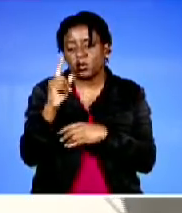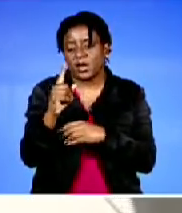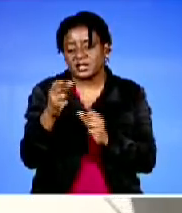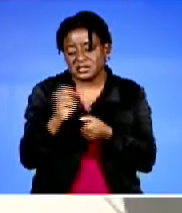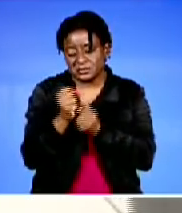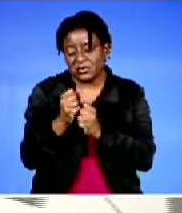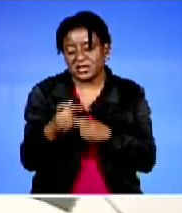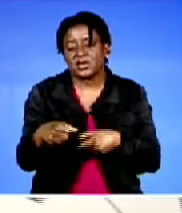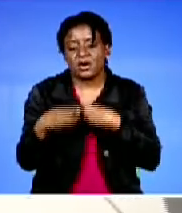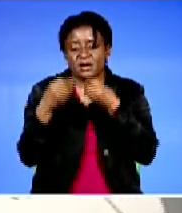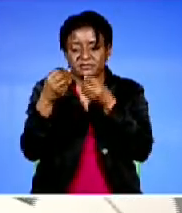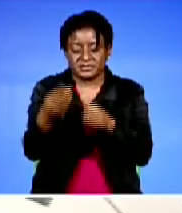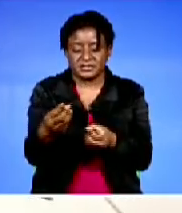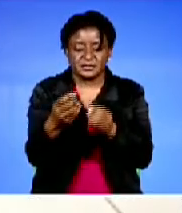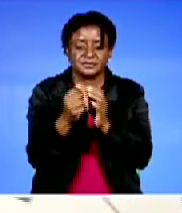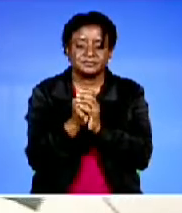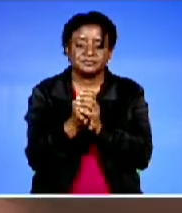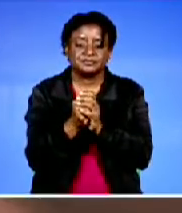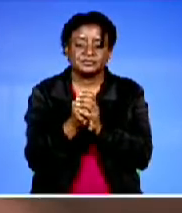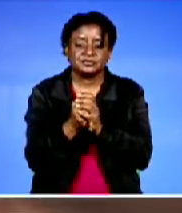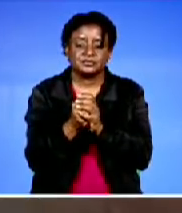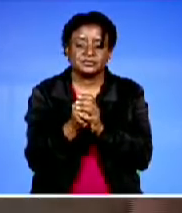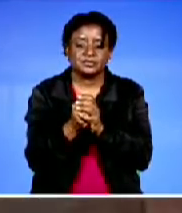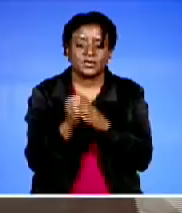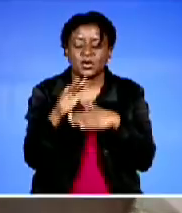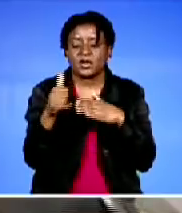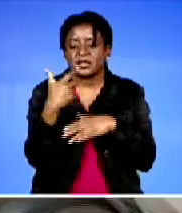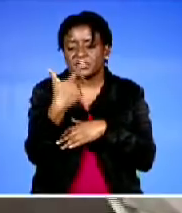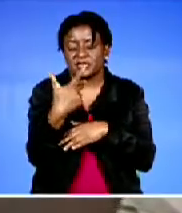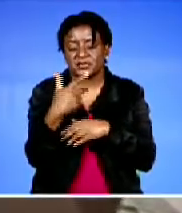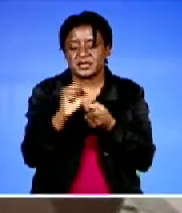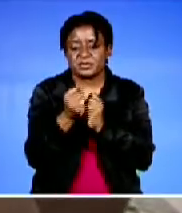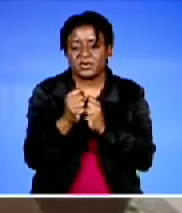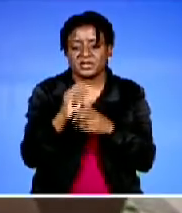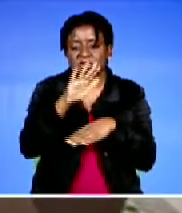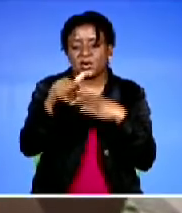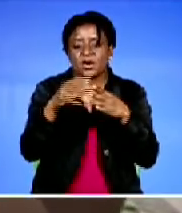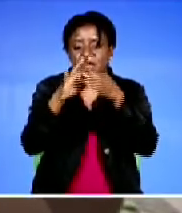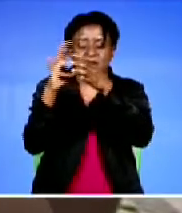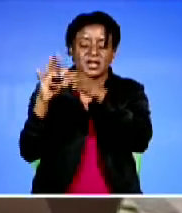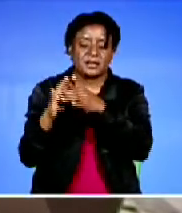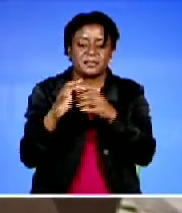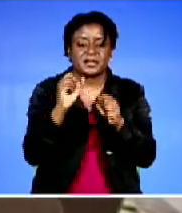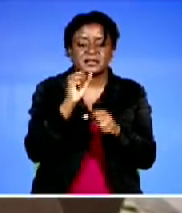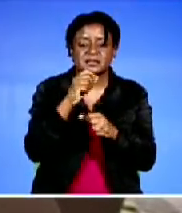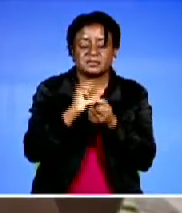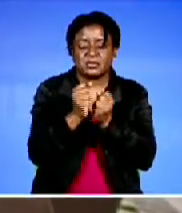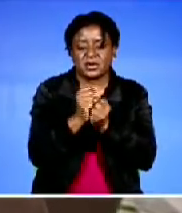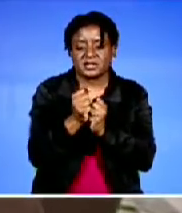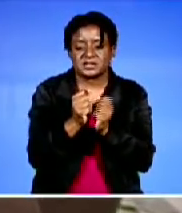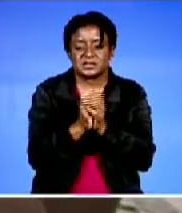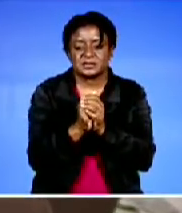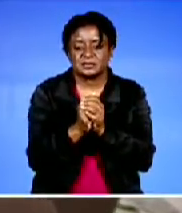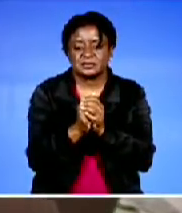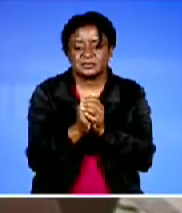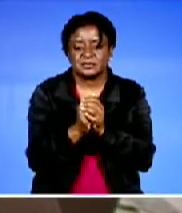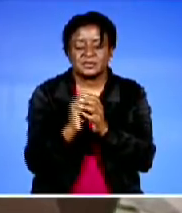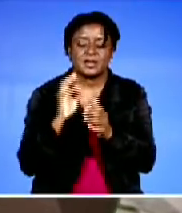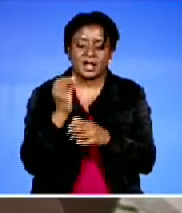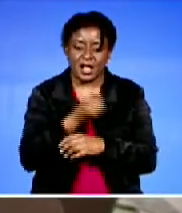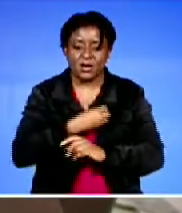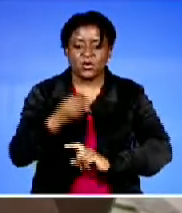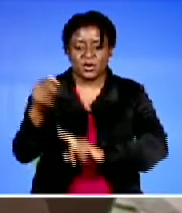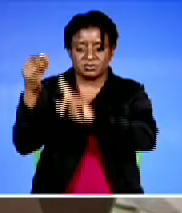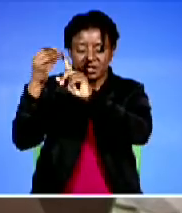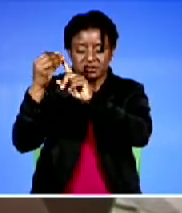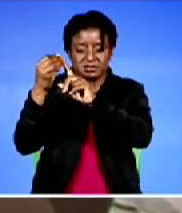get involved in. All 3 of the sports that we're doing are all Olympic sports, and all 3 of the sports that we have are all collegiate sports. Our objective this